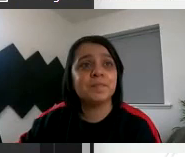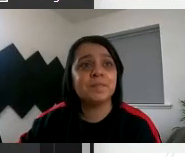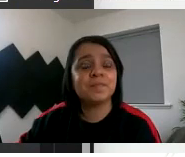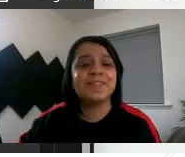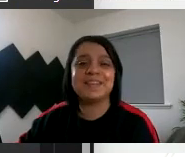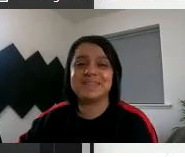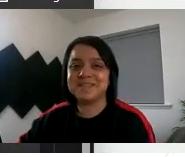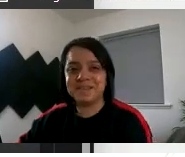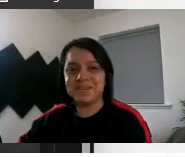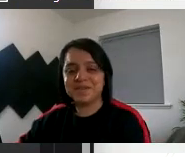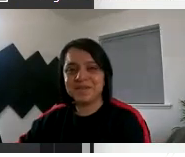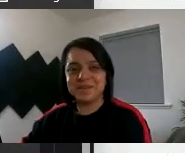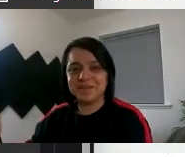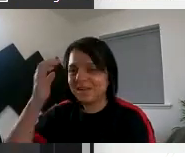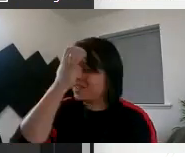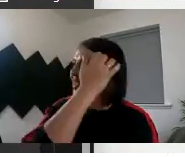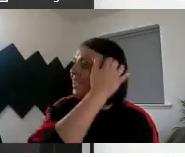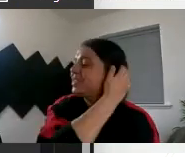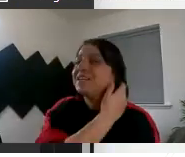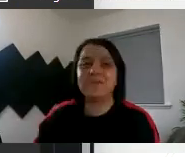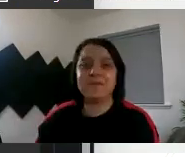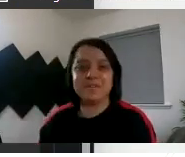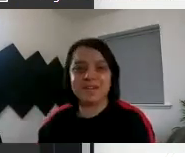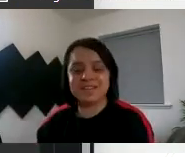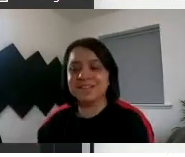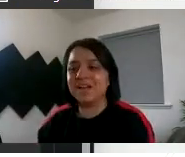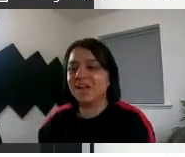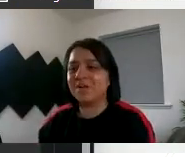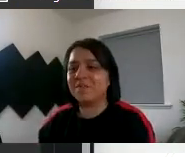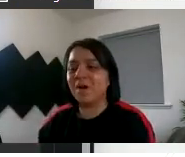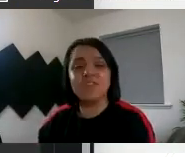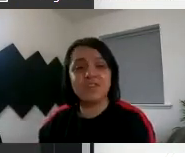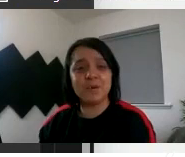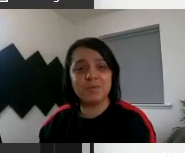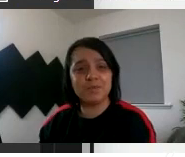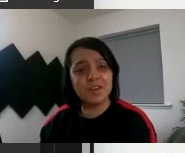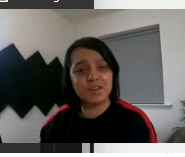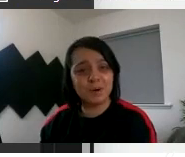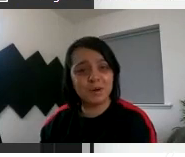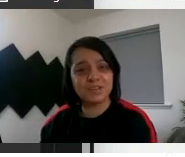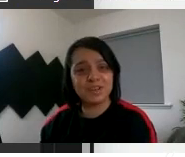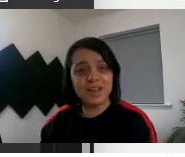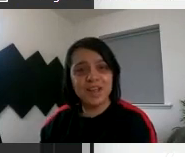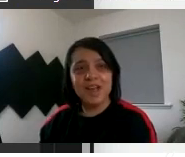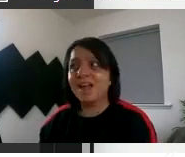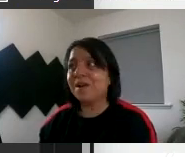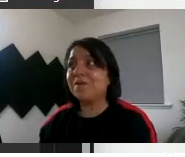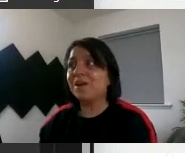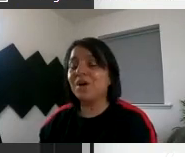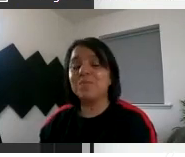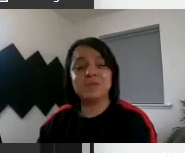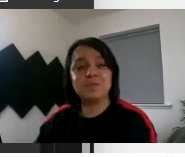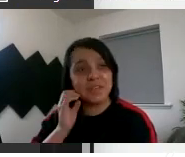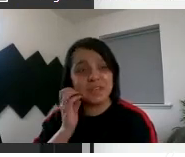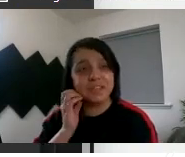right? Yes. In the UK. Yes, it is very posh accent. Only a few people speak very posh. A lot of